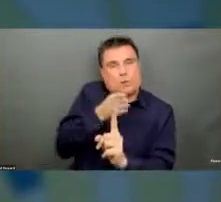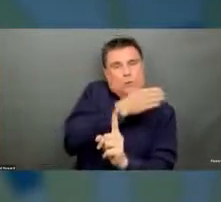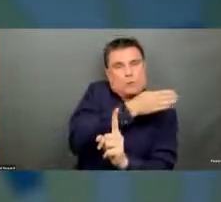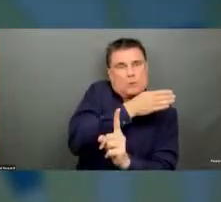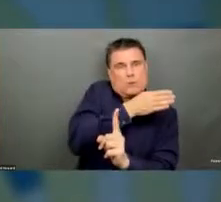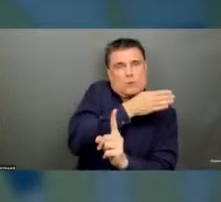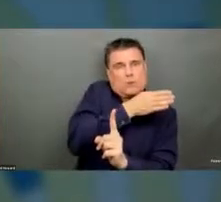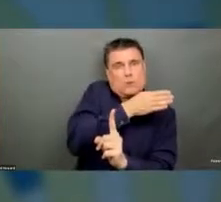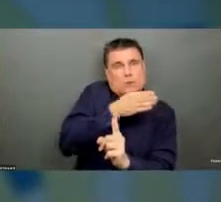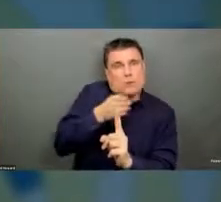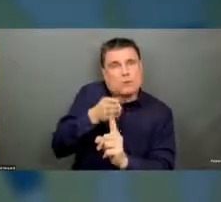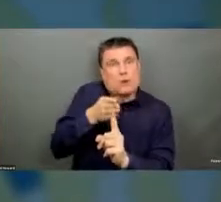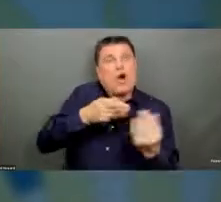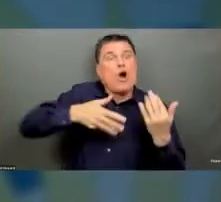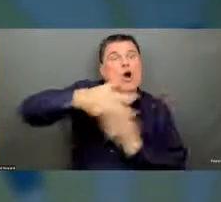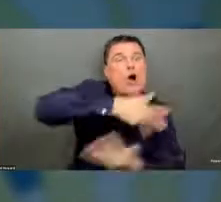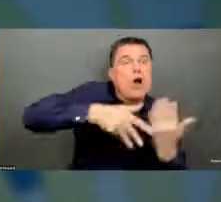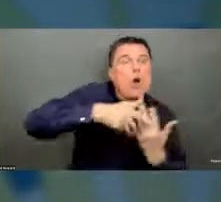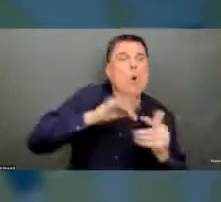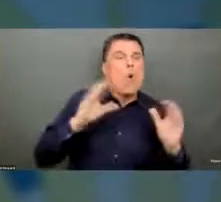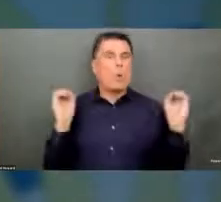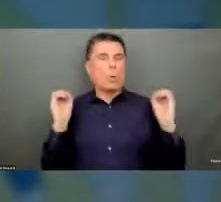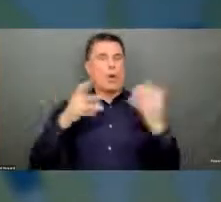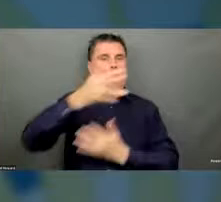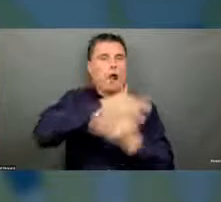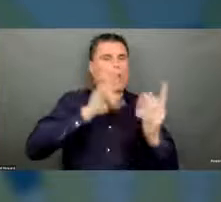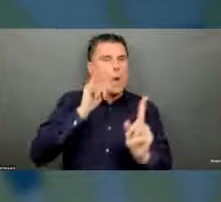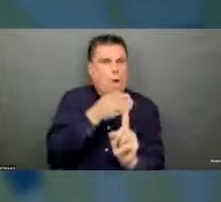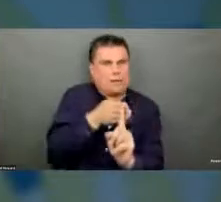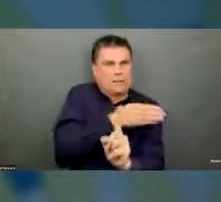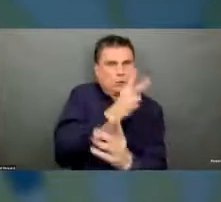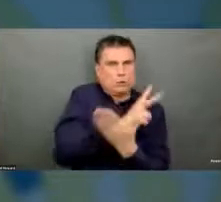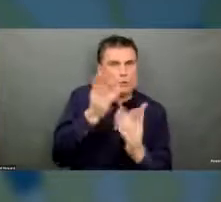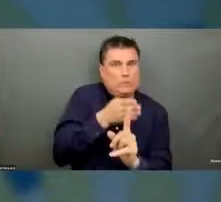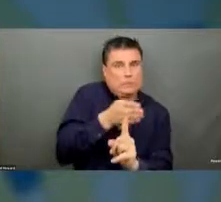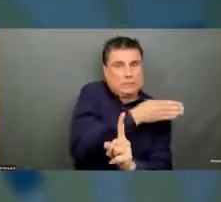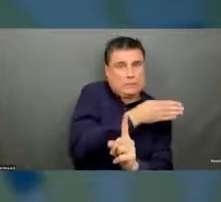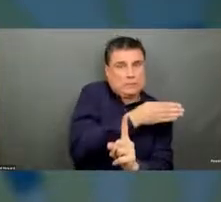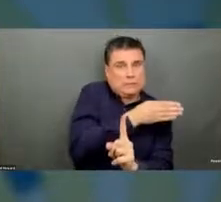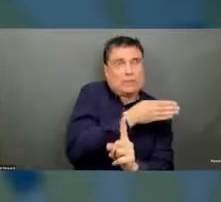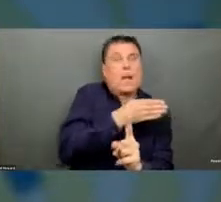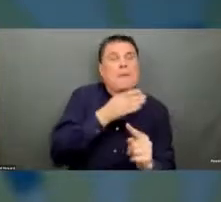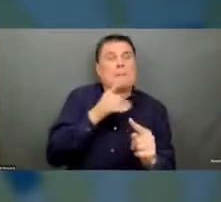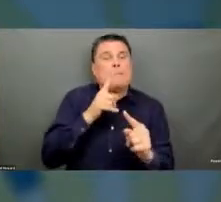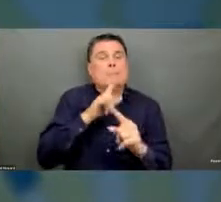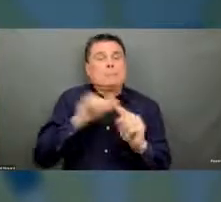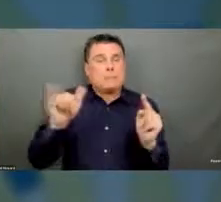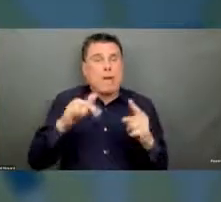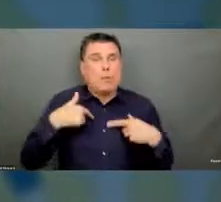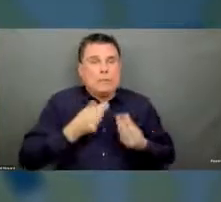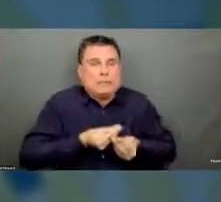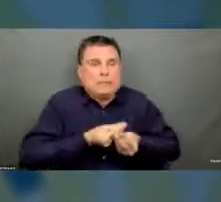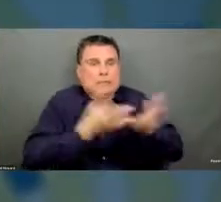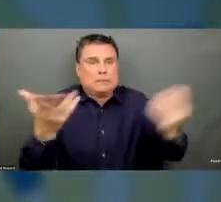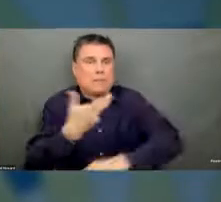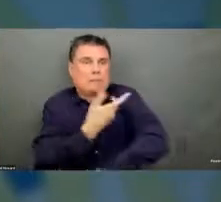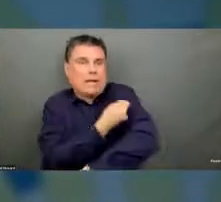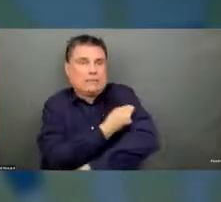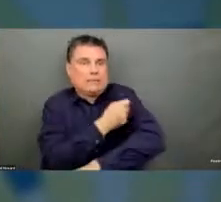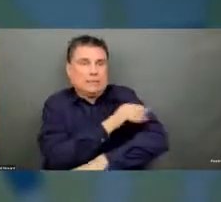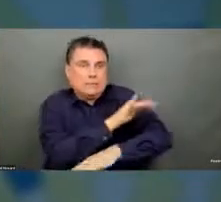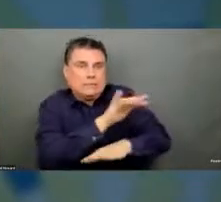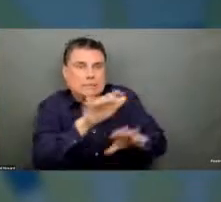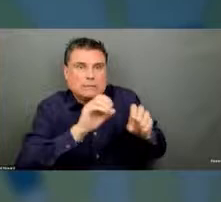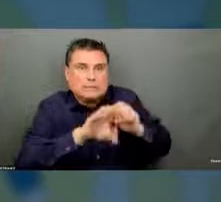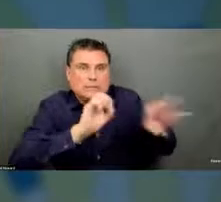along 1, but it's not the same everywhere in the province. And we know that we want it to drop